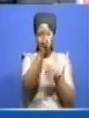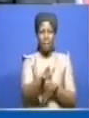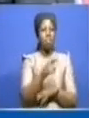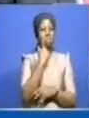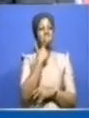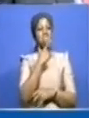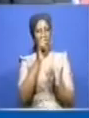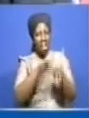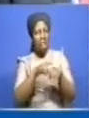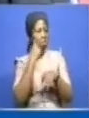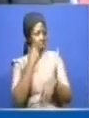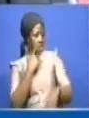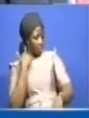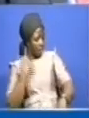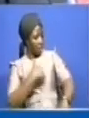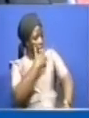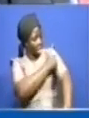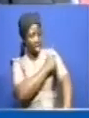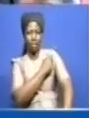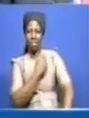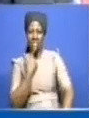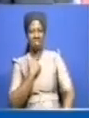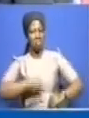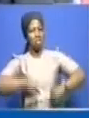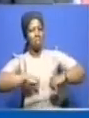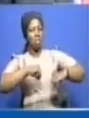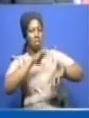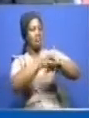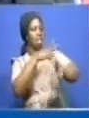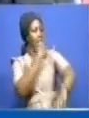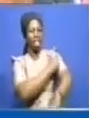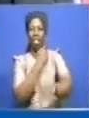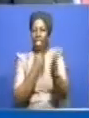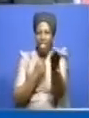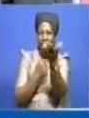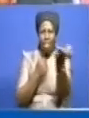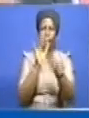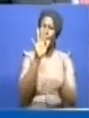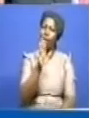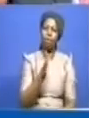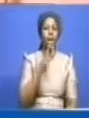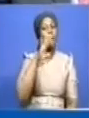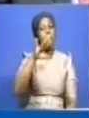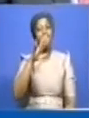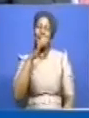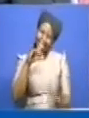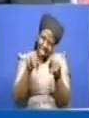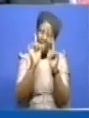nikichanjwa, munasema, wakubwa wameenda kuchanjwa. Huko, huko, huko. Hiyo mdomo yako ndiyo itasema tu hiyo.